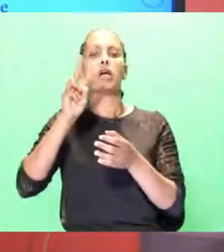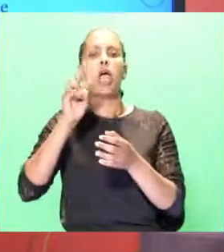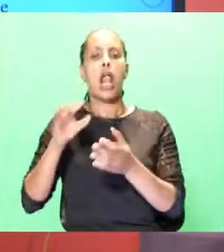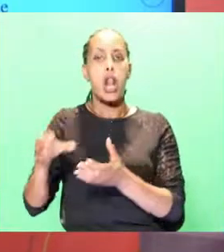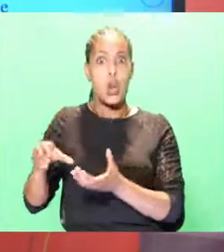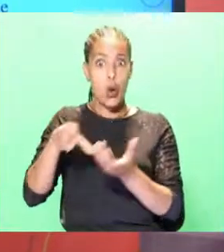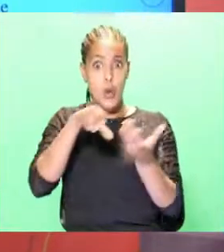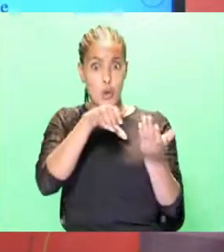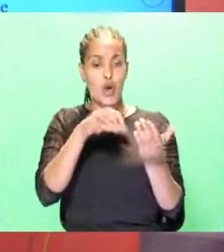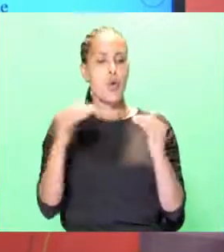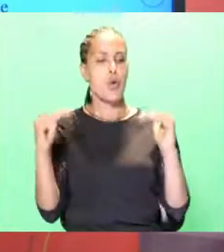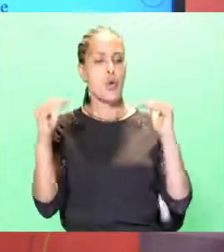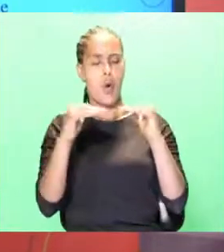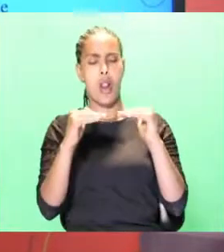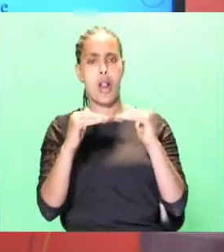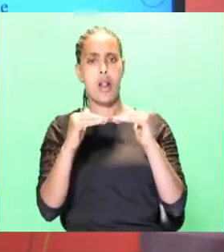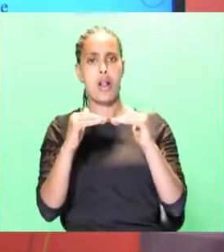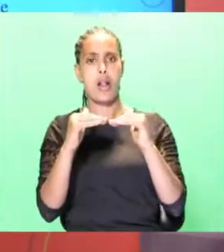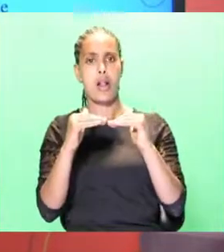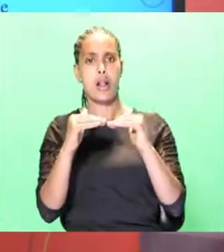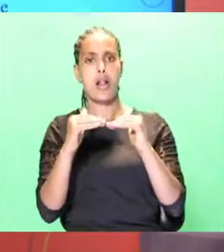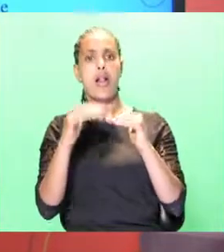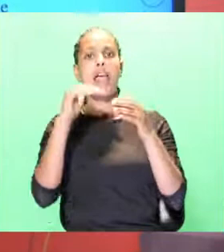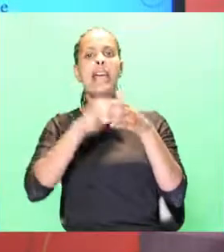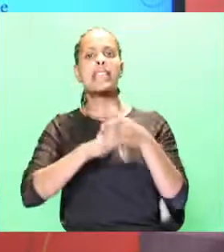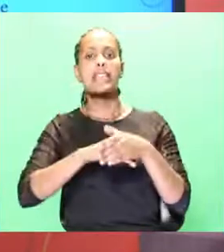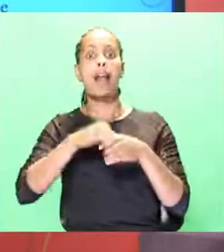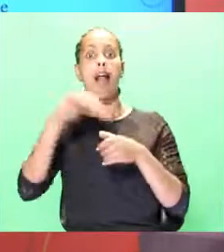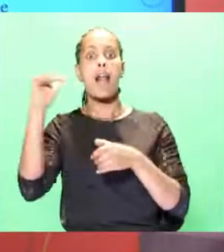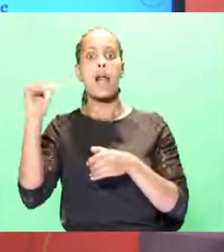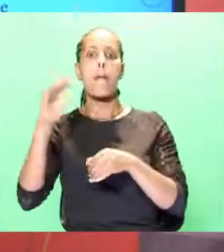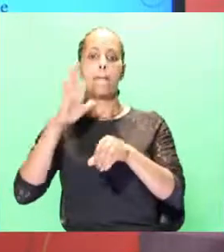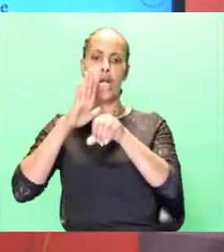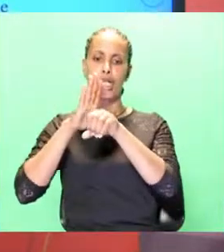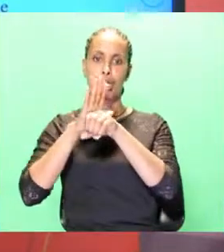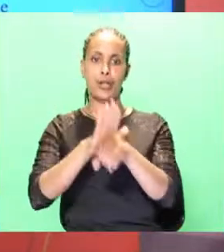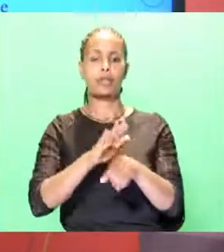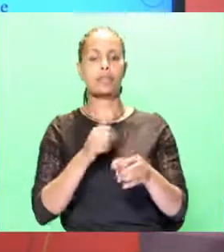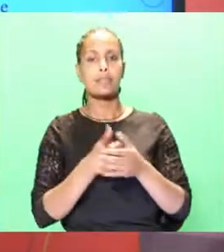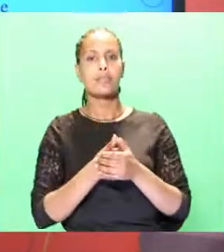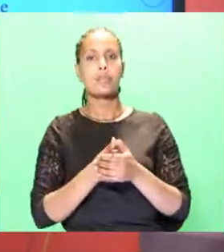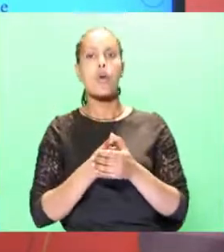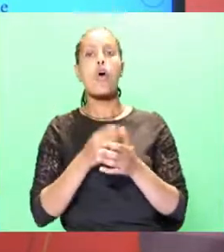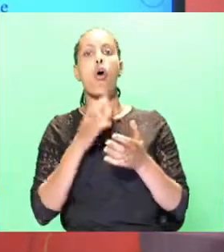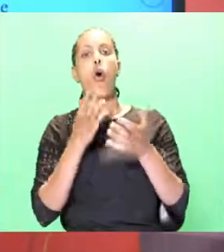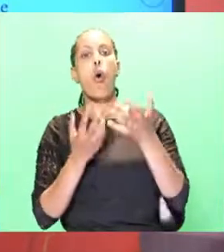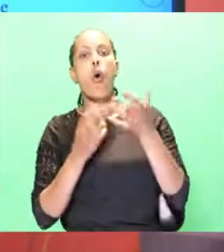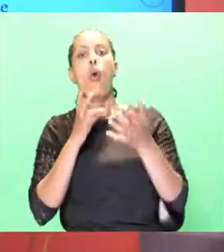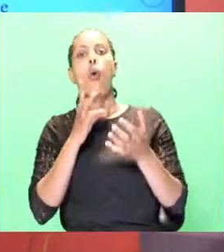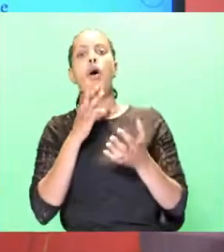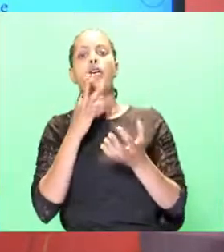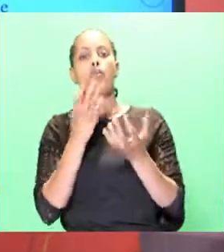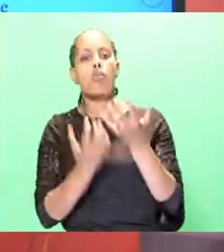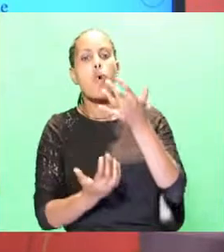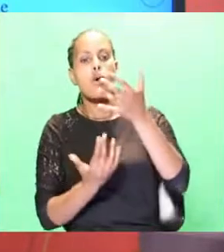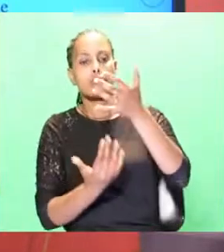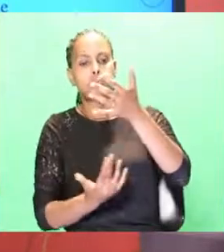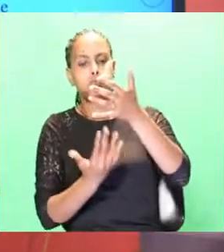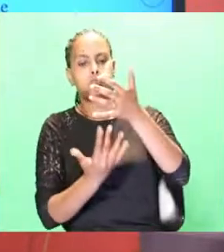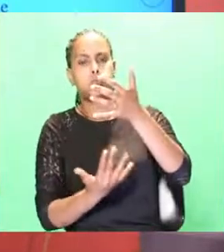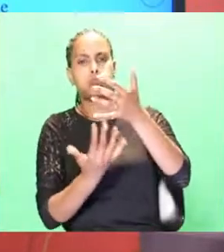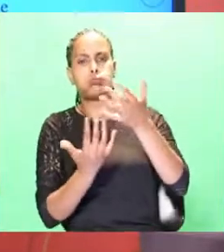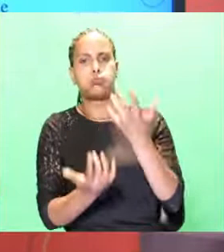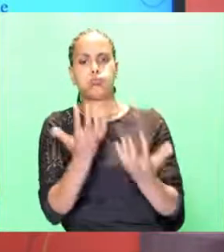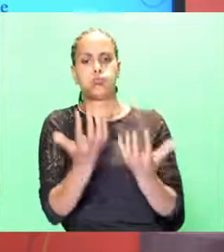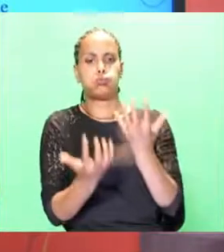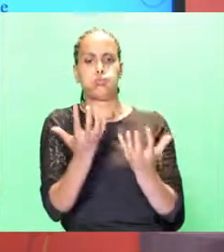liquid equal external pressure. Water boils at 100 degrees